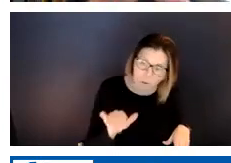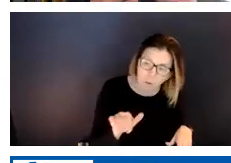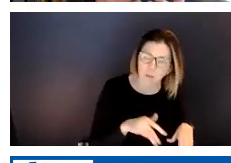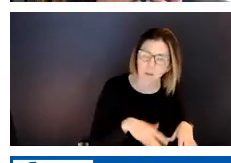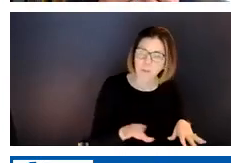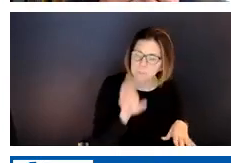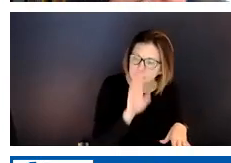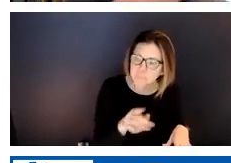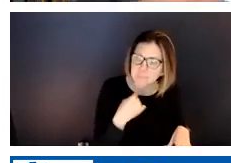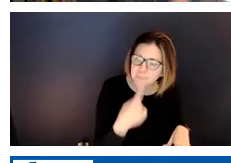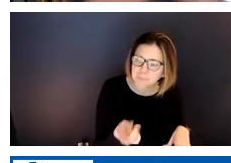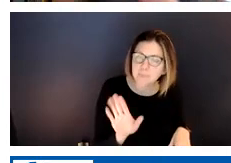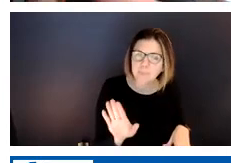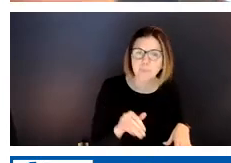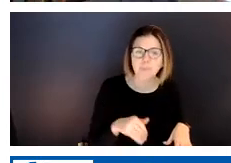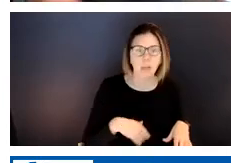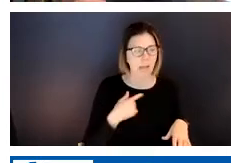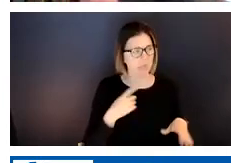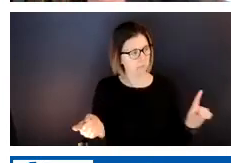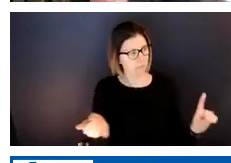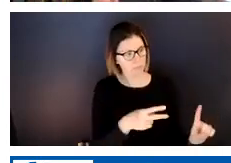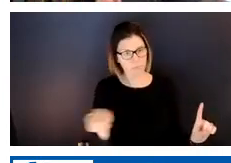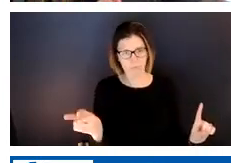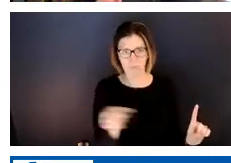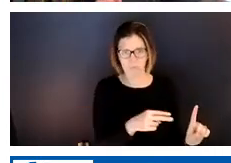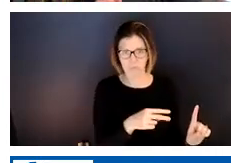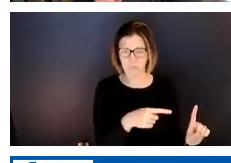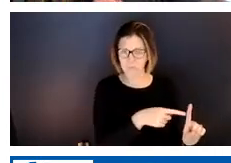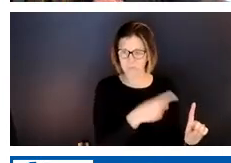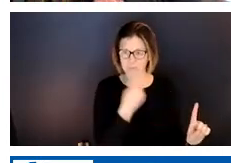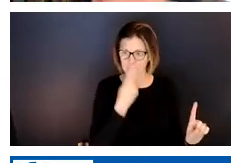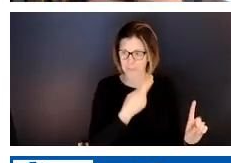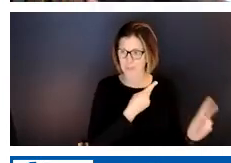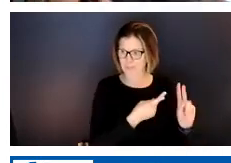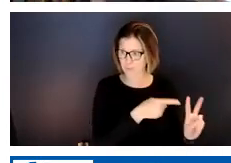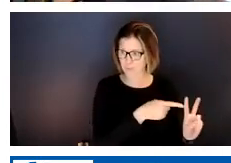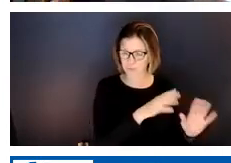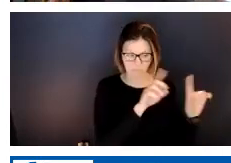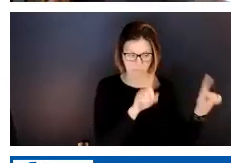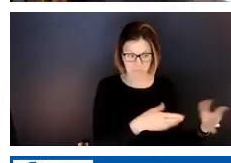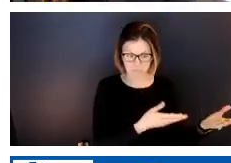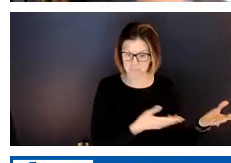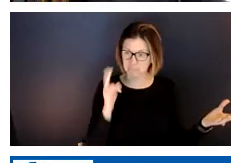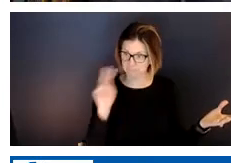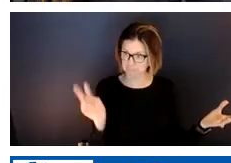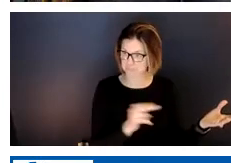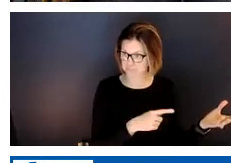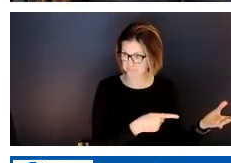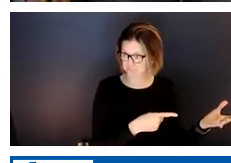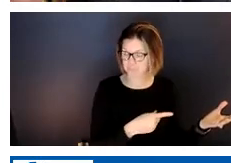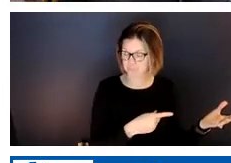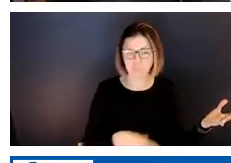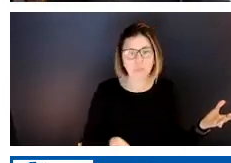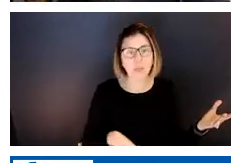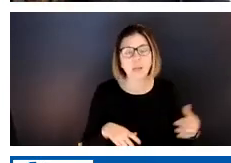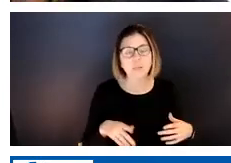directives directly, I can actually cue them to the visual. And over time, as they develop